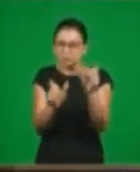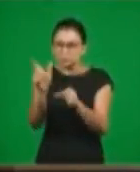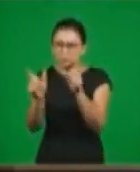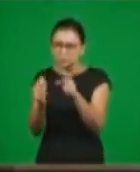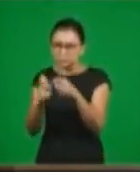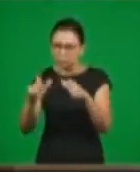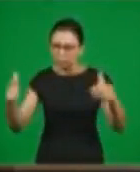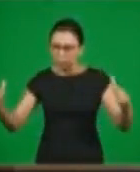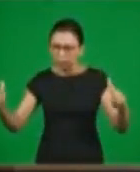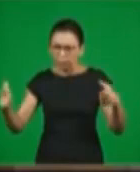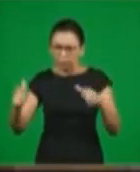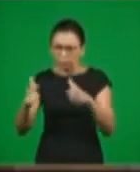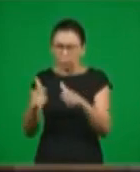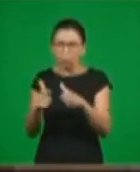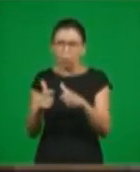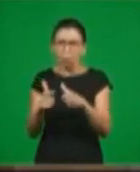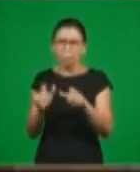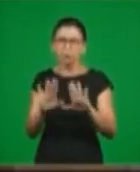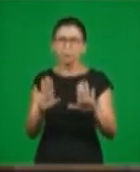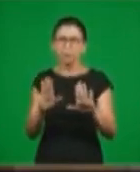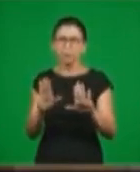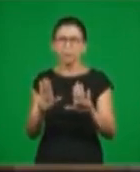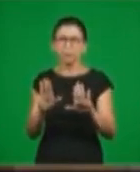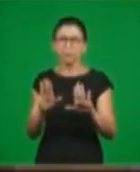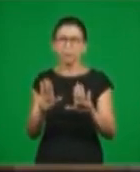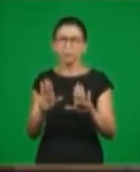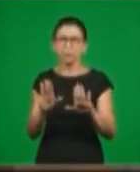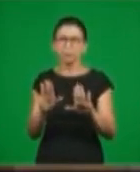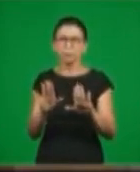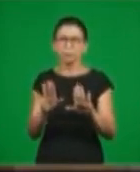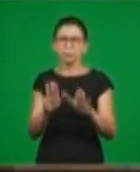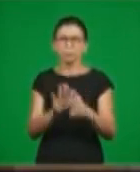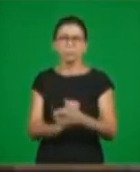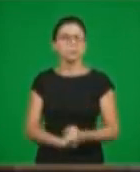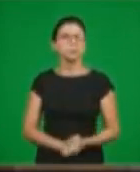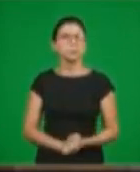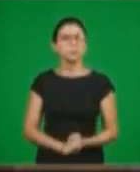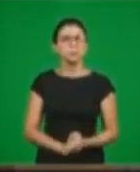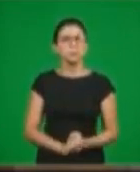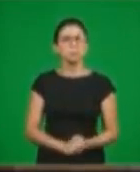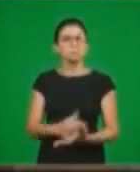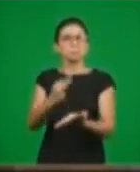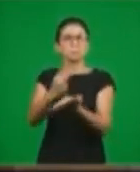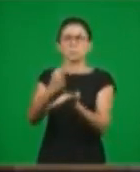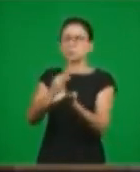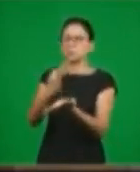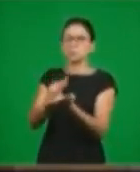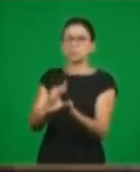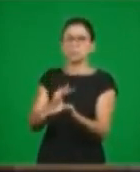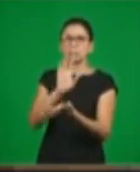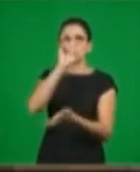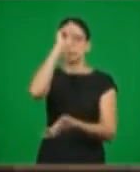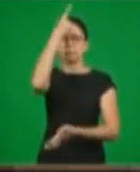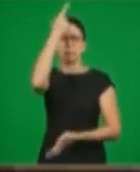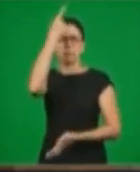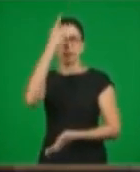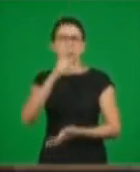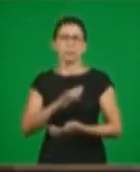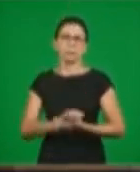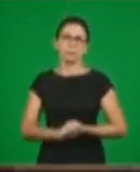or organizations, not even foundations, theological foundations,